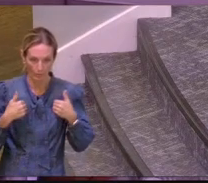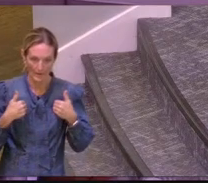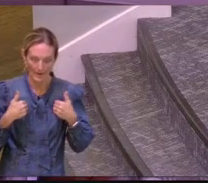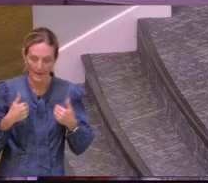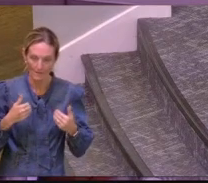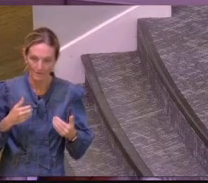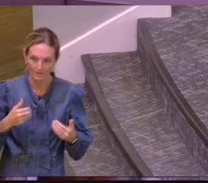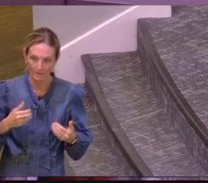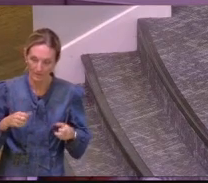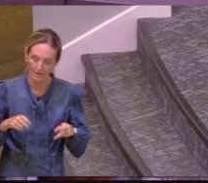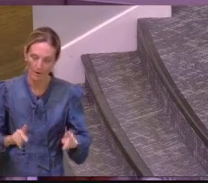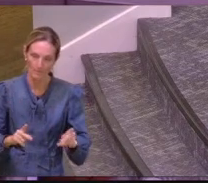open up that space,